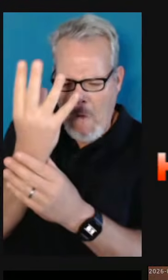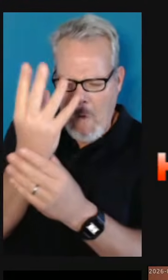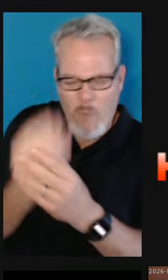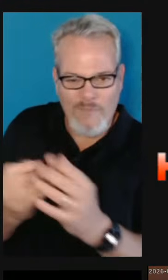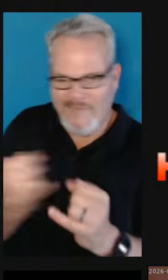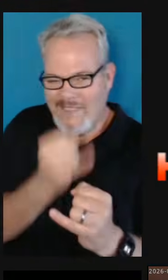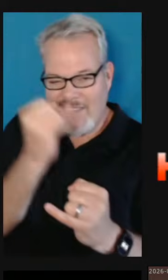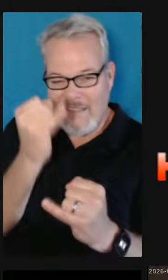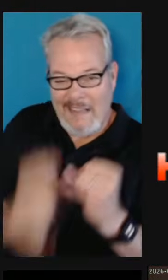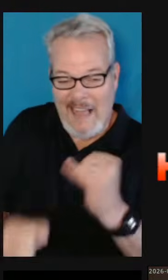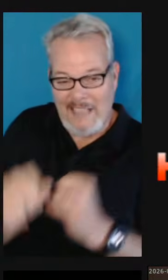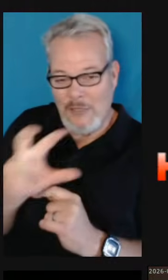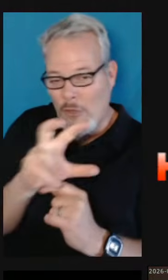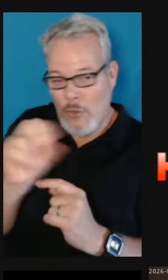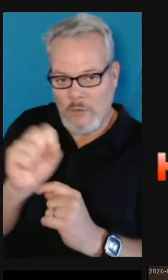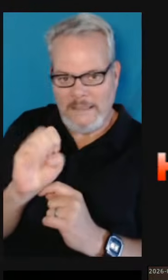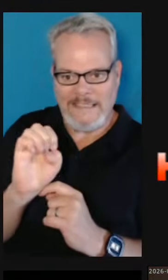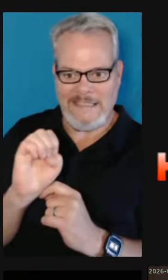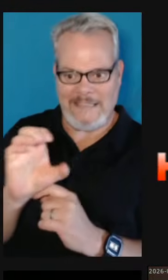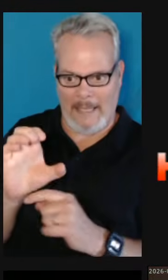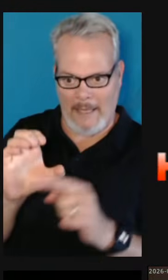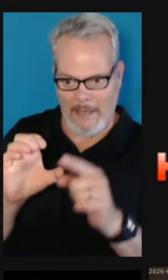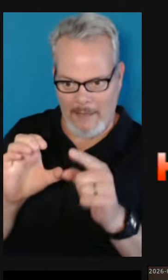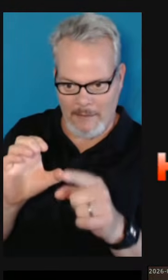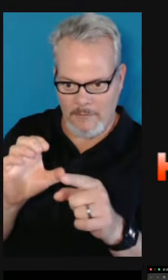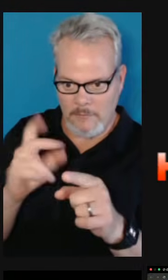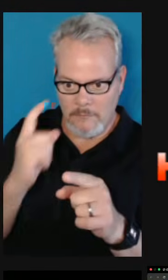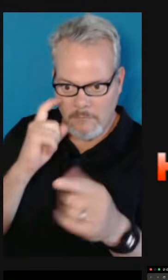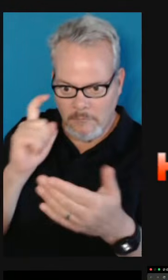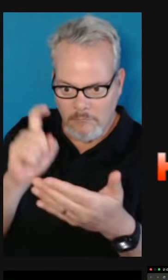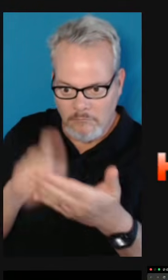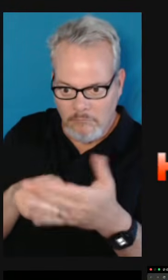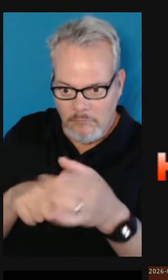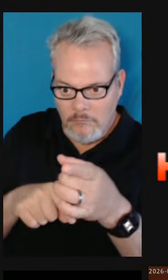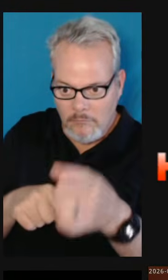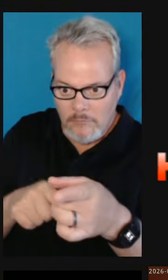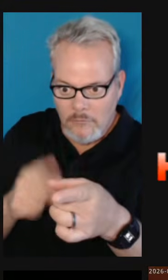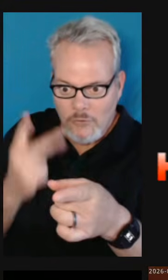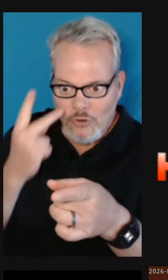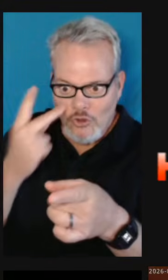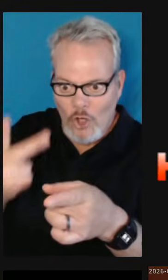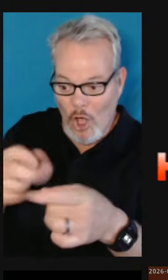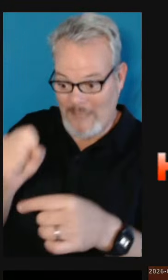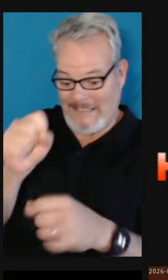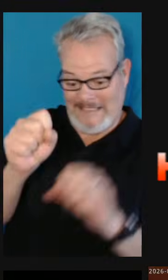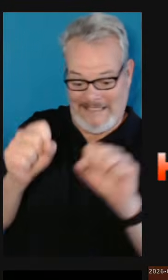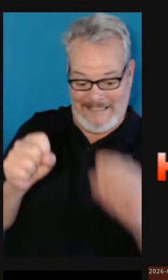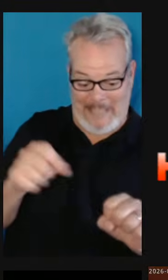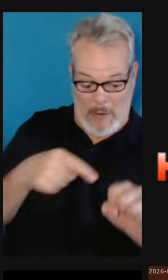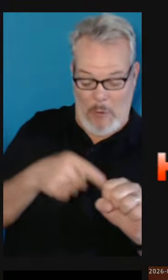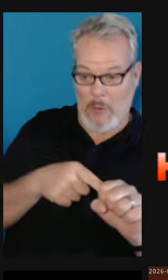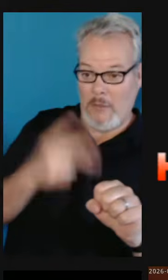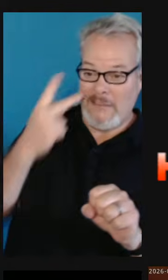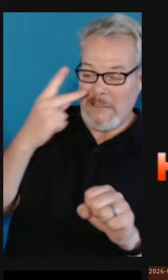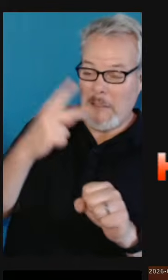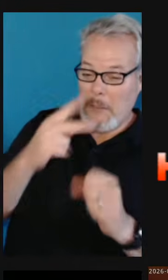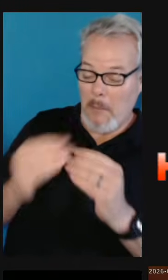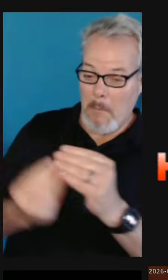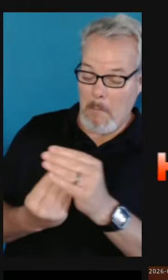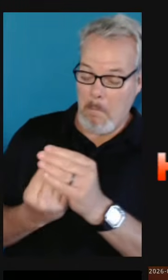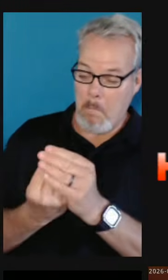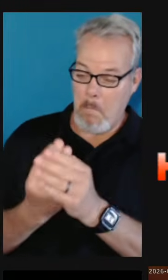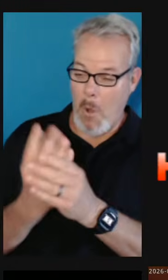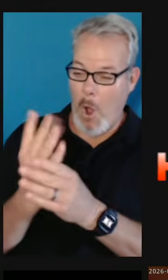seconds of this eruption from episode 41, from the south vent, we had this bright pillar